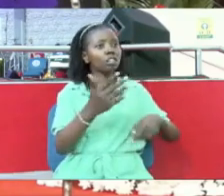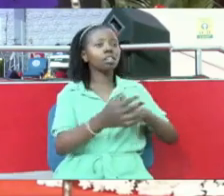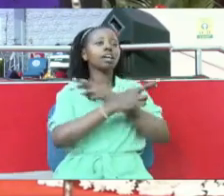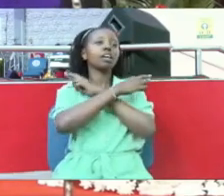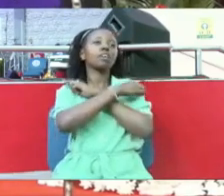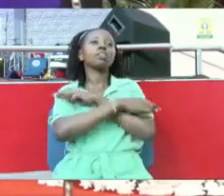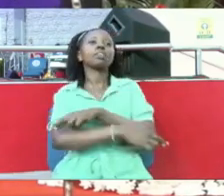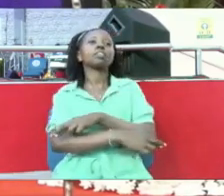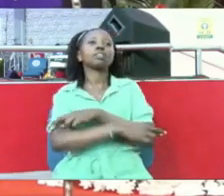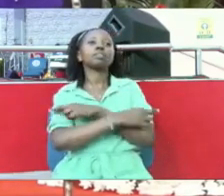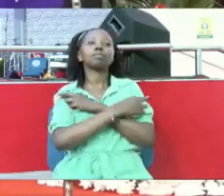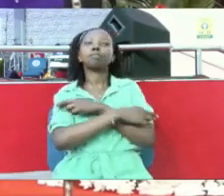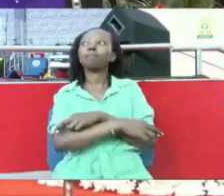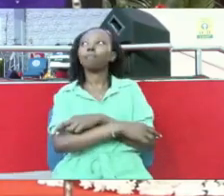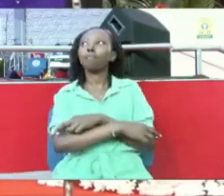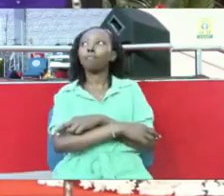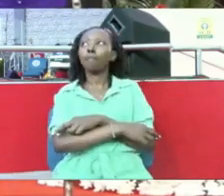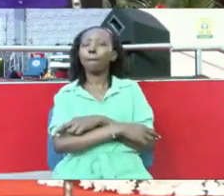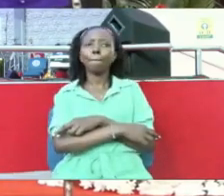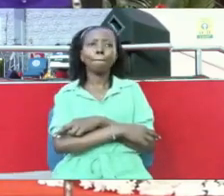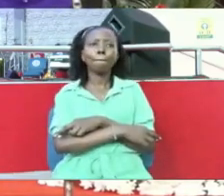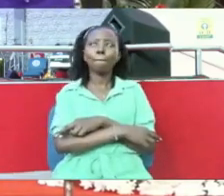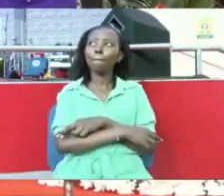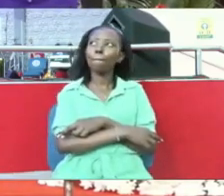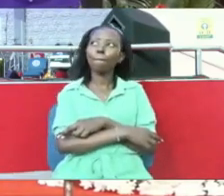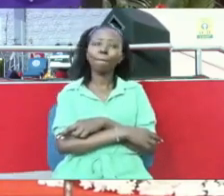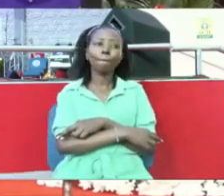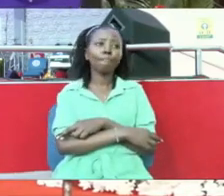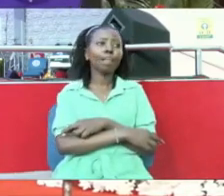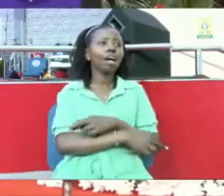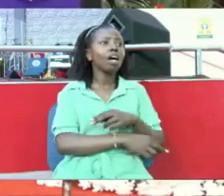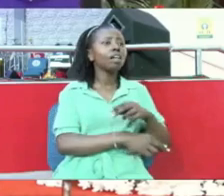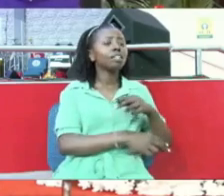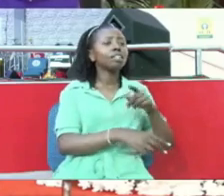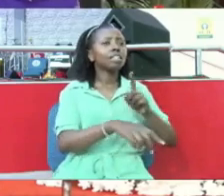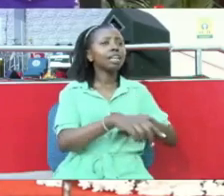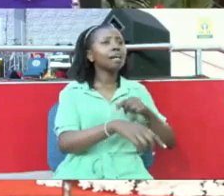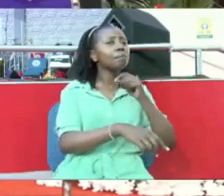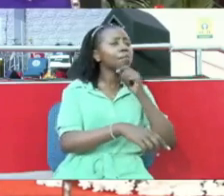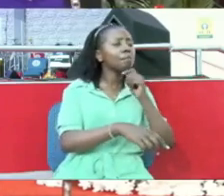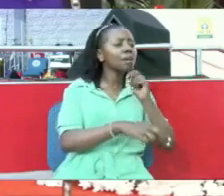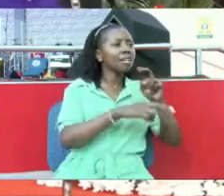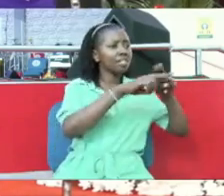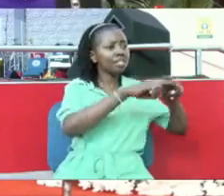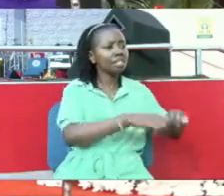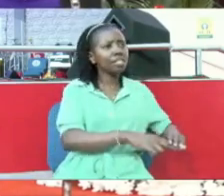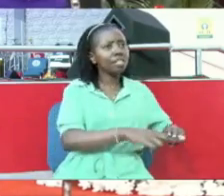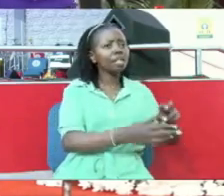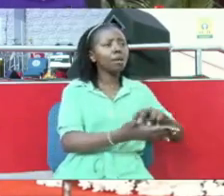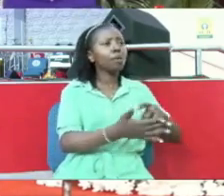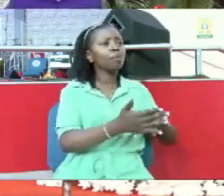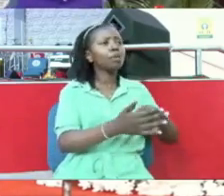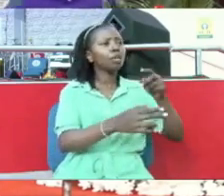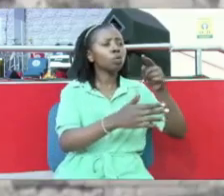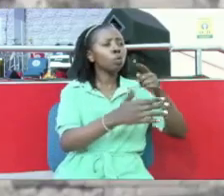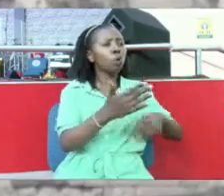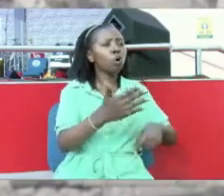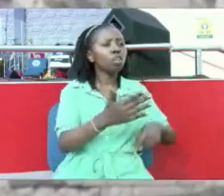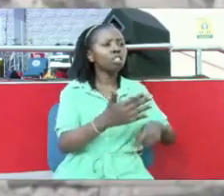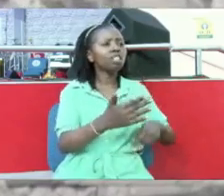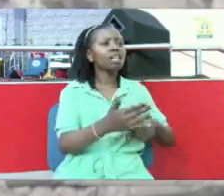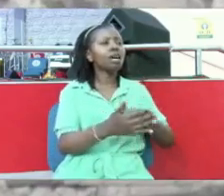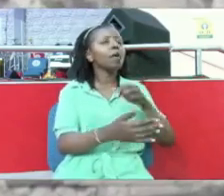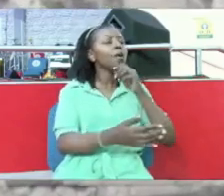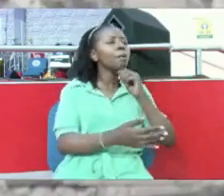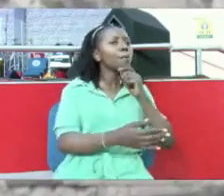kwa mahala pa Bwana. By them being told to sit down, this is what it meant. He placed them in a posture to rest in